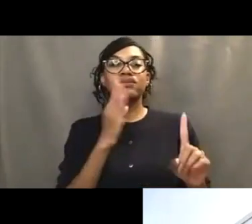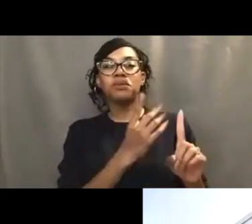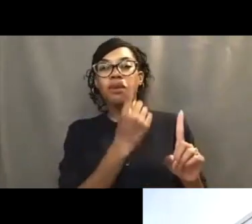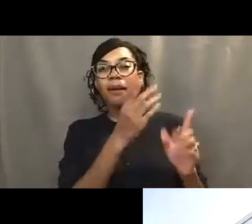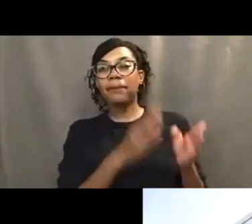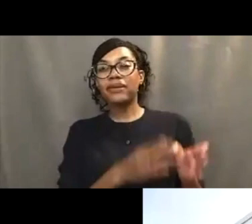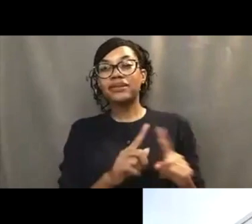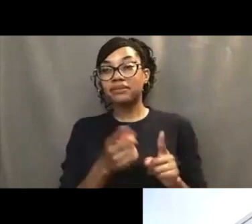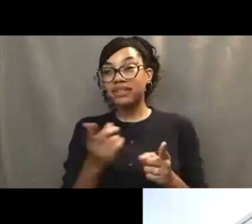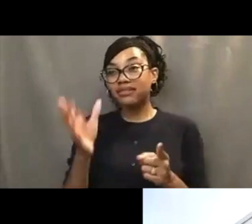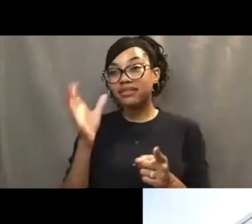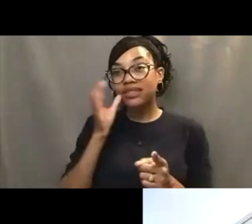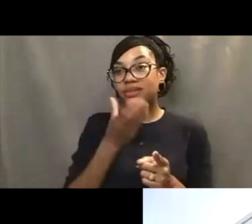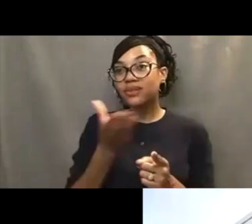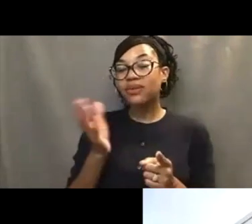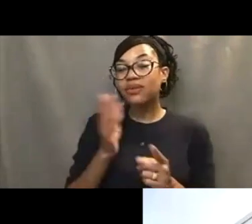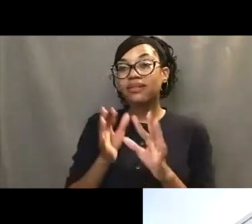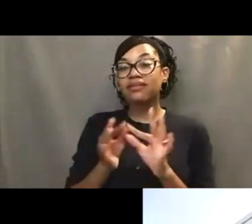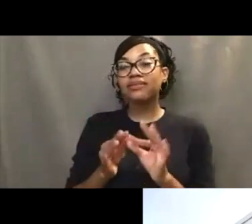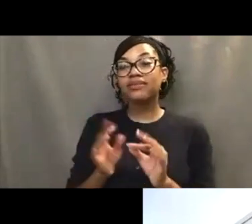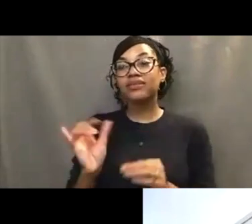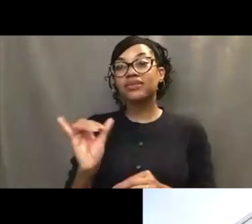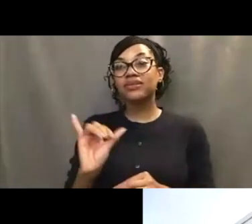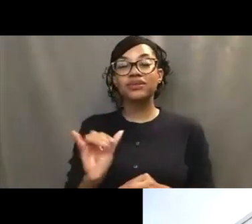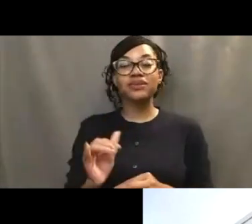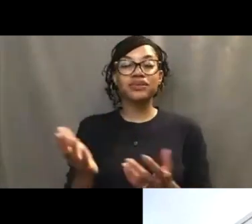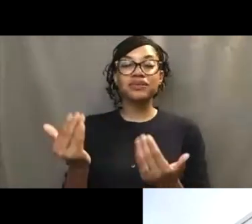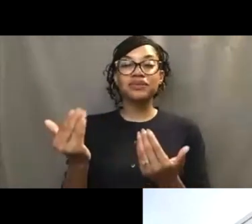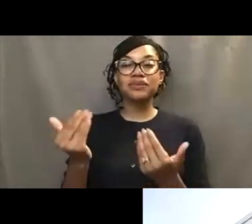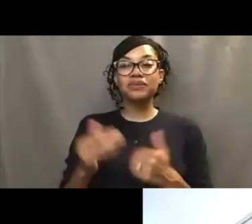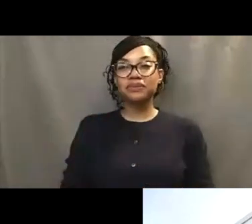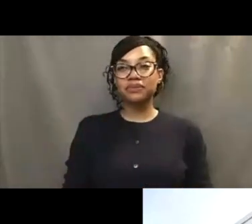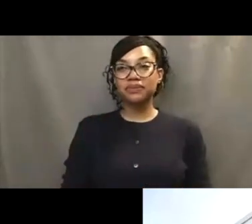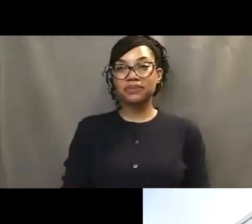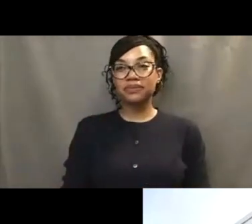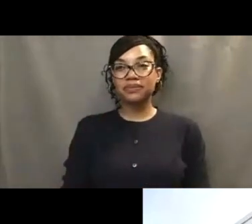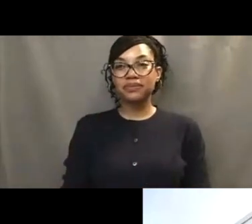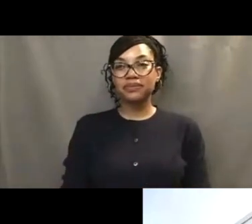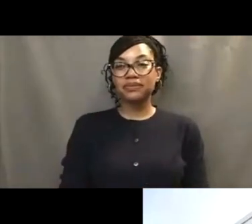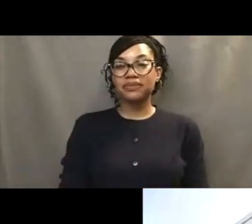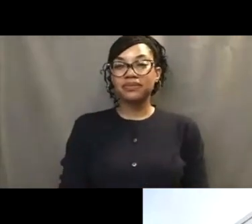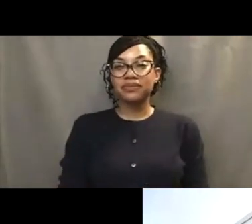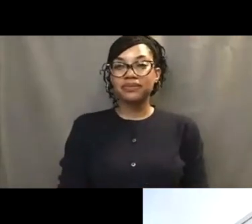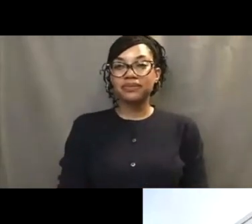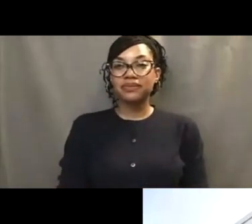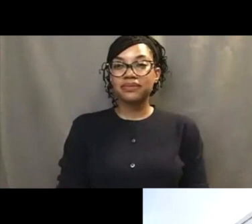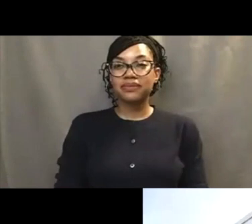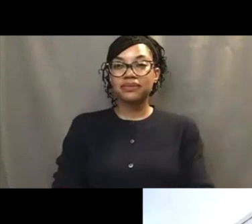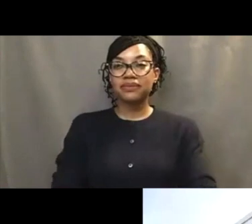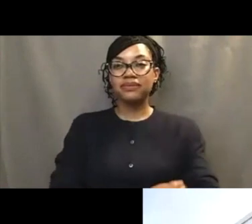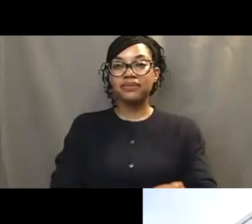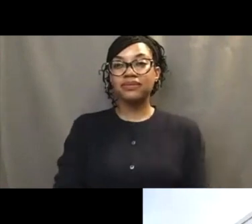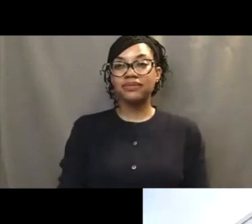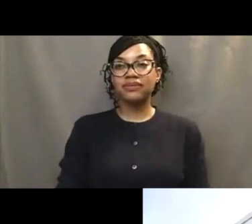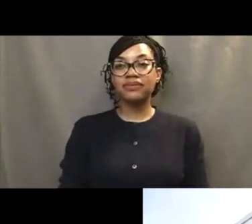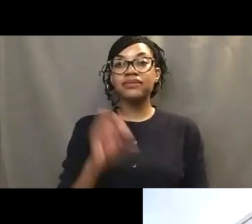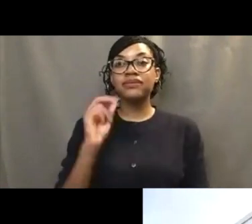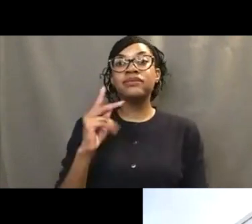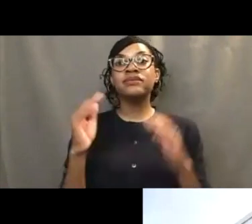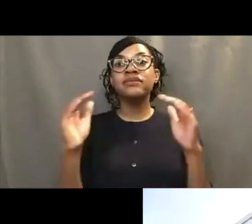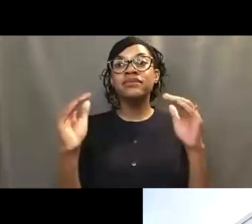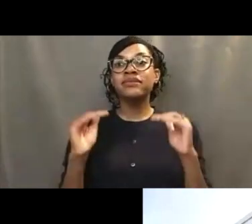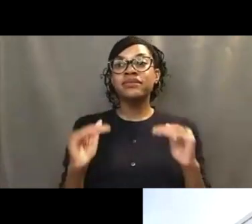can't hear all of your brilliance. So feel free to jump in as you feel the spirit. Okay, so the next question is